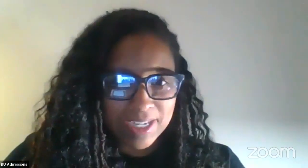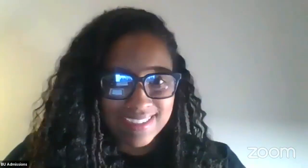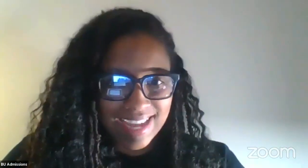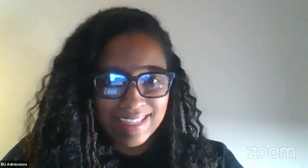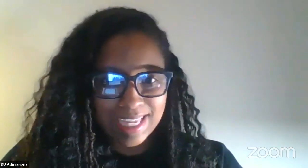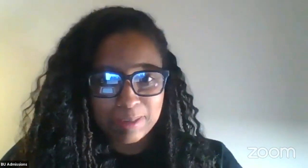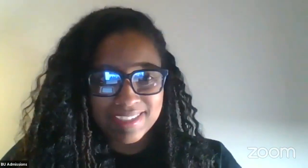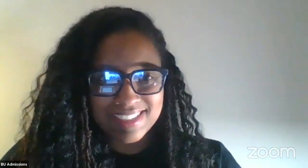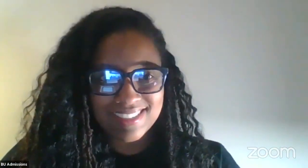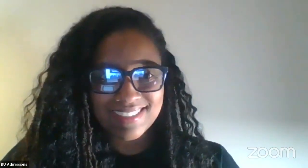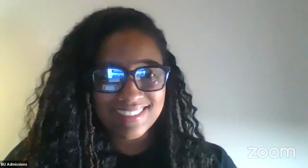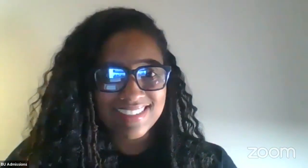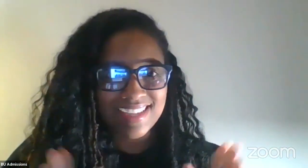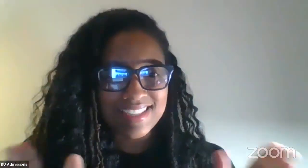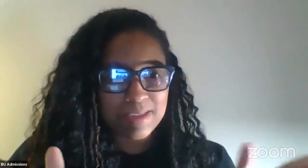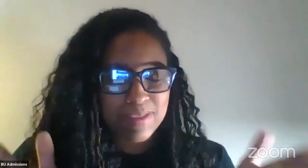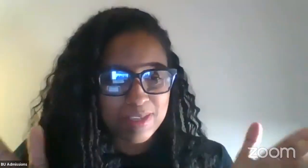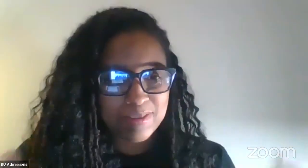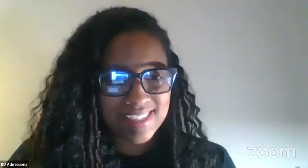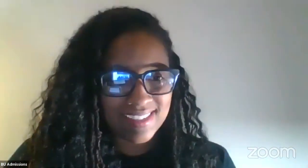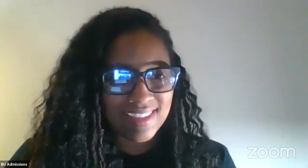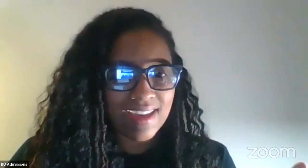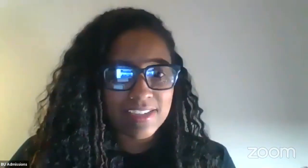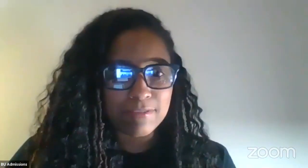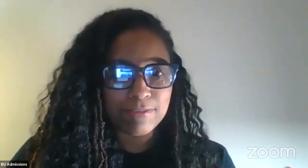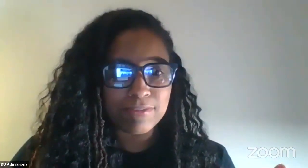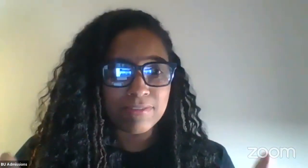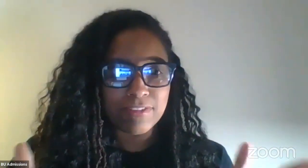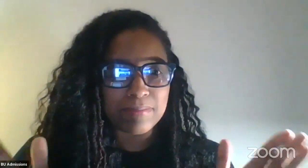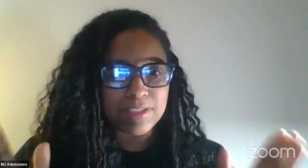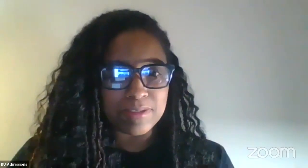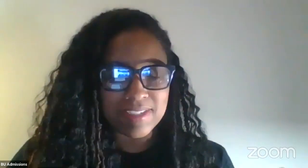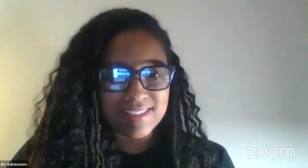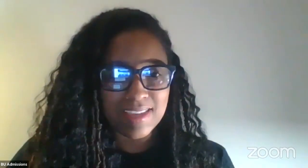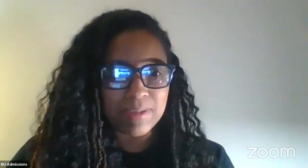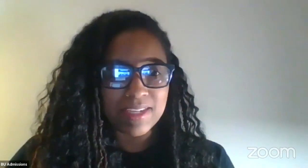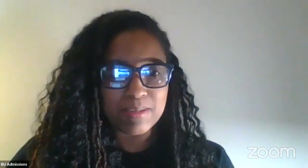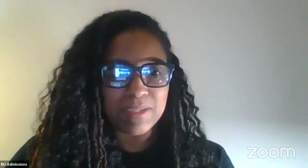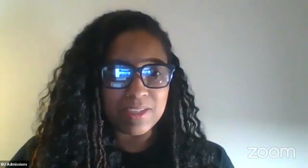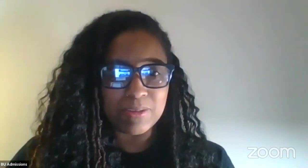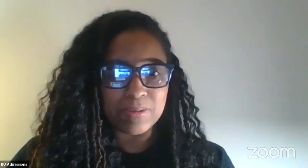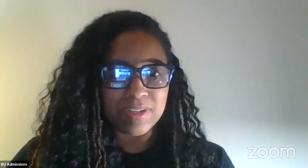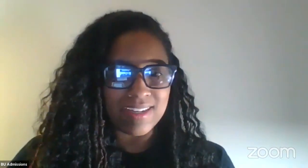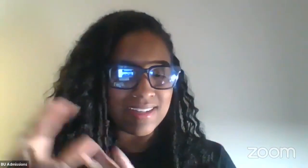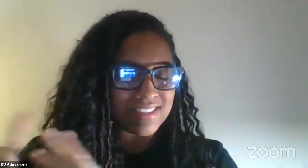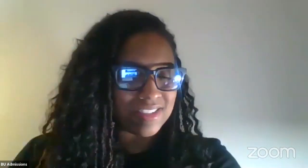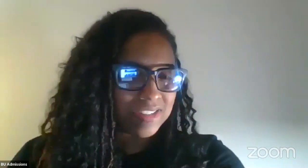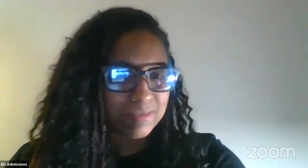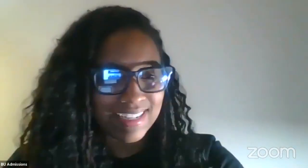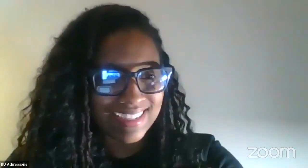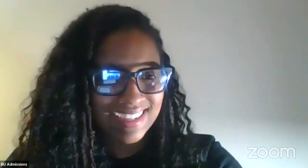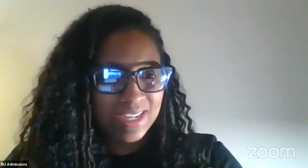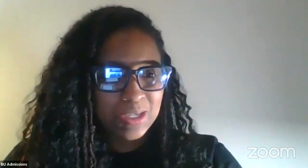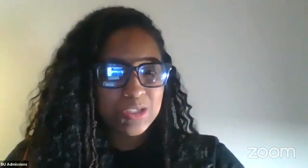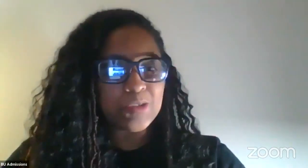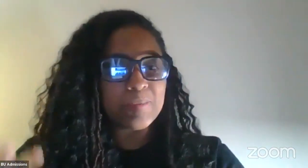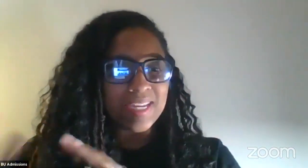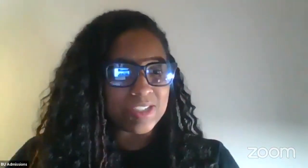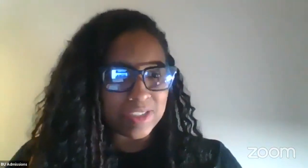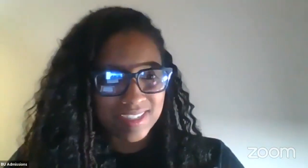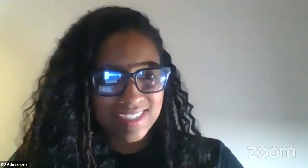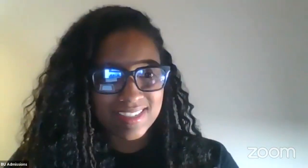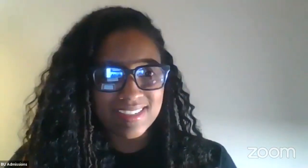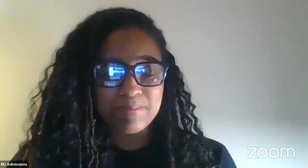Minoring in American Sign Language, is that something you see a lot of from students coming into BU who are not necessarily ready